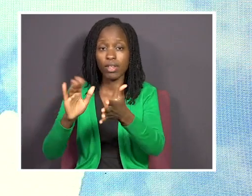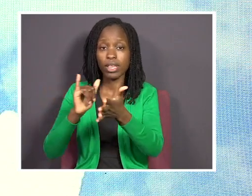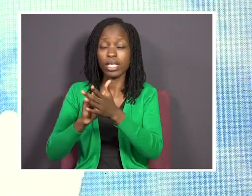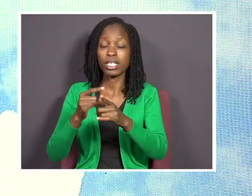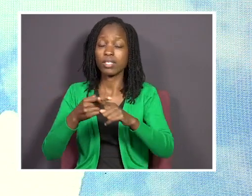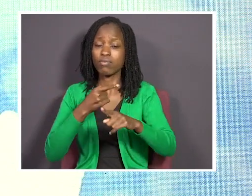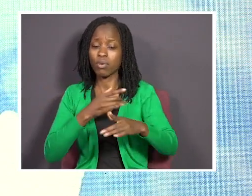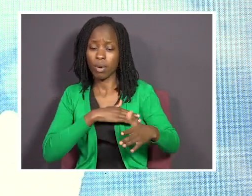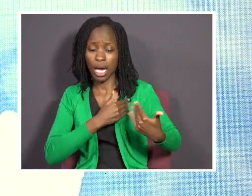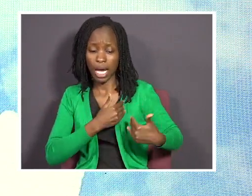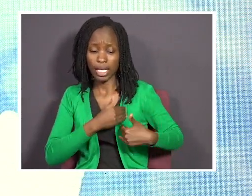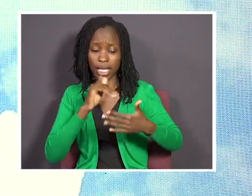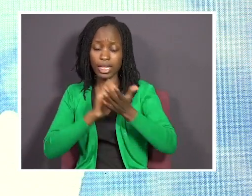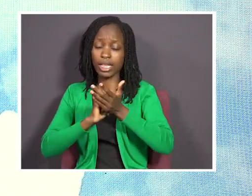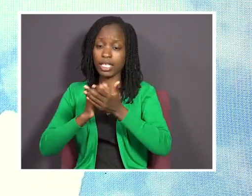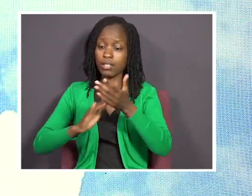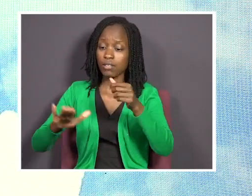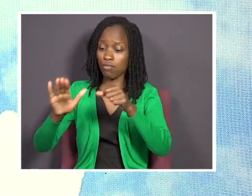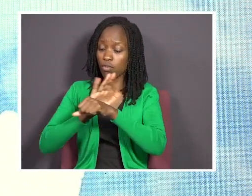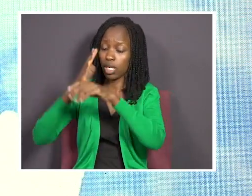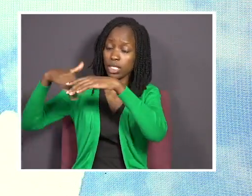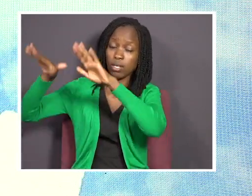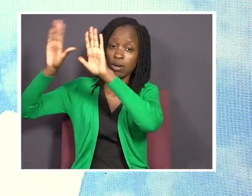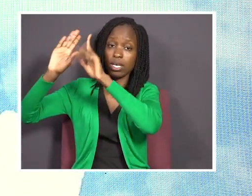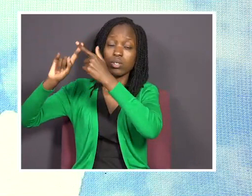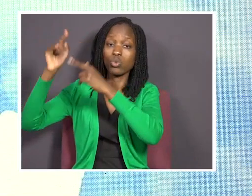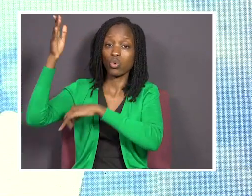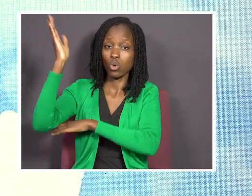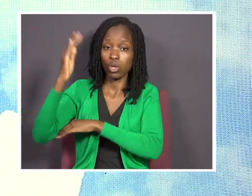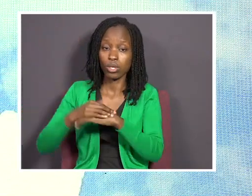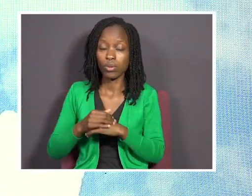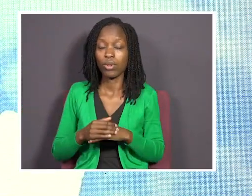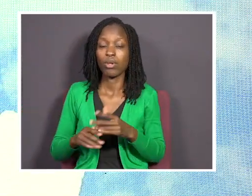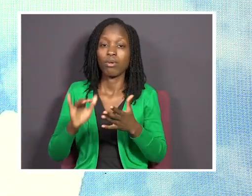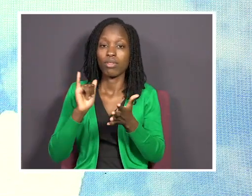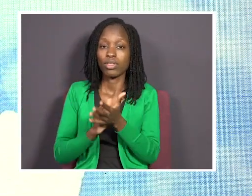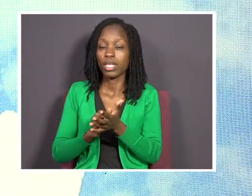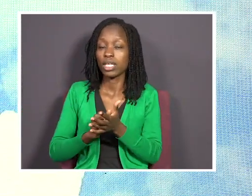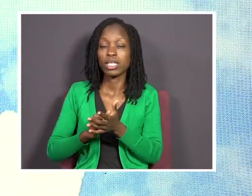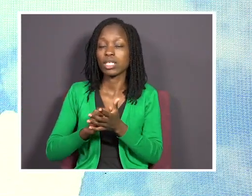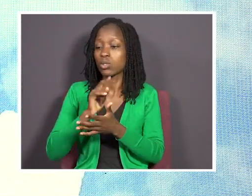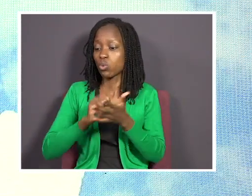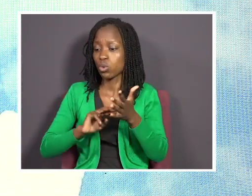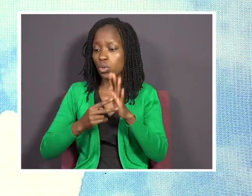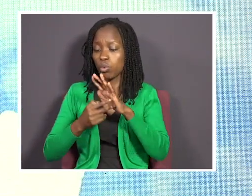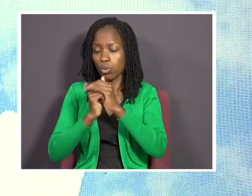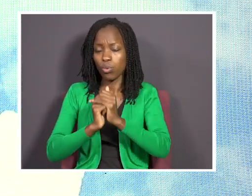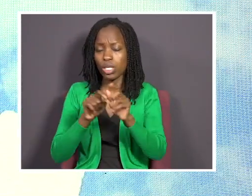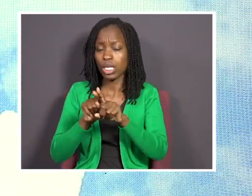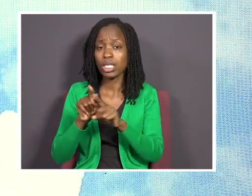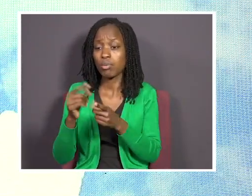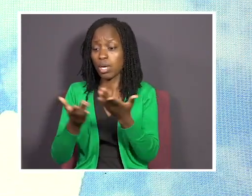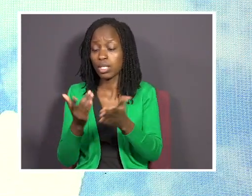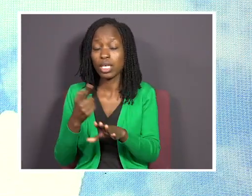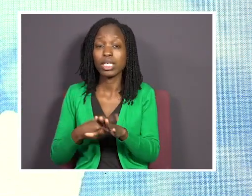a heart that is dedicated, committed to God, that will be worship. Even our service,